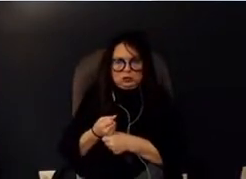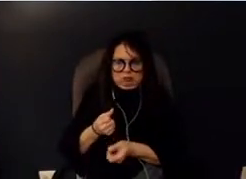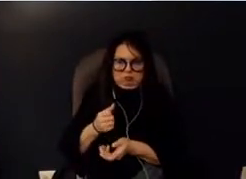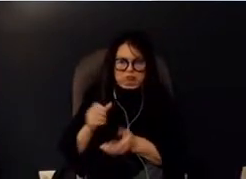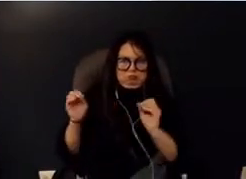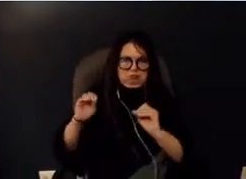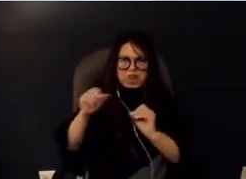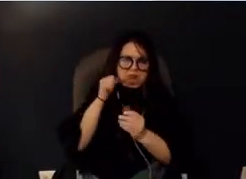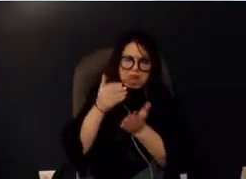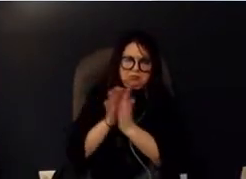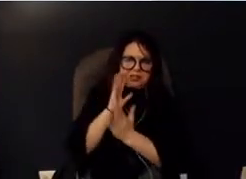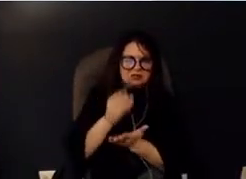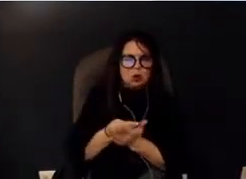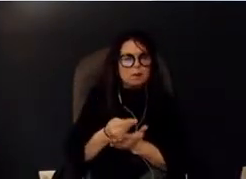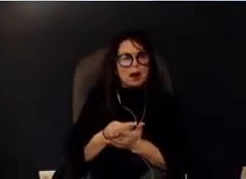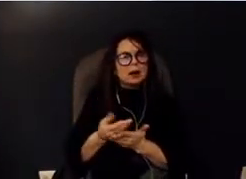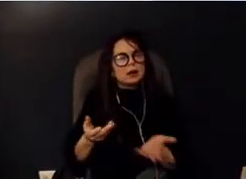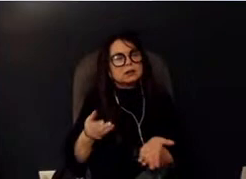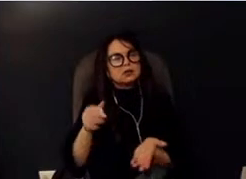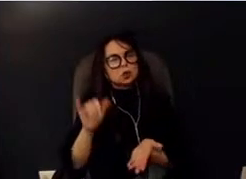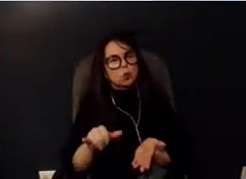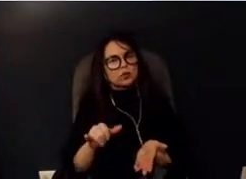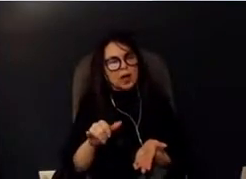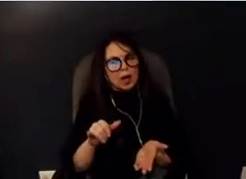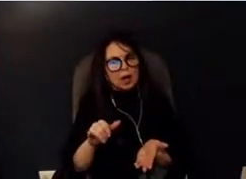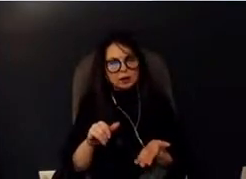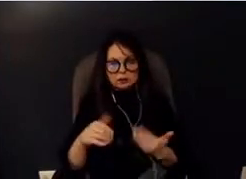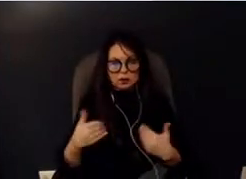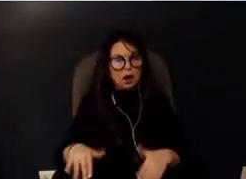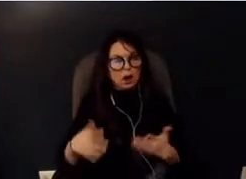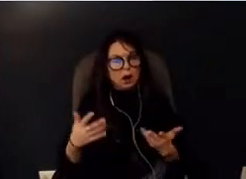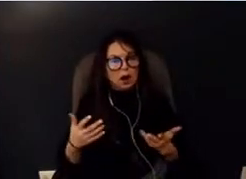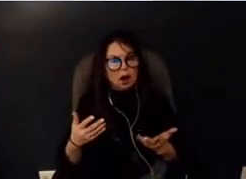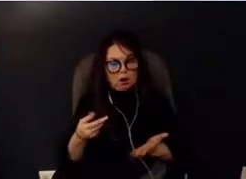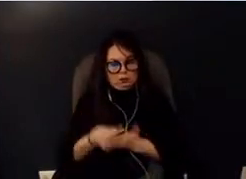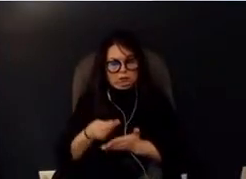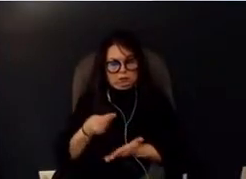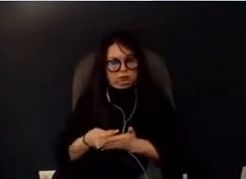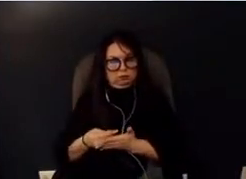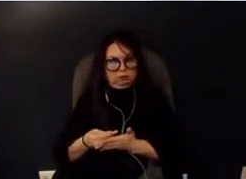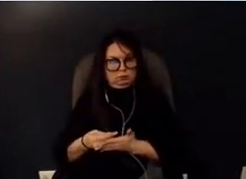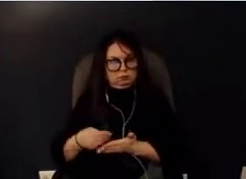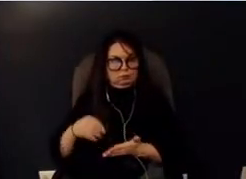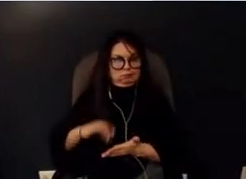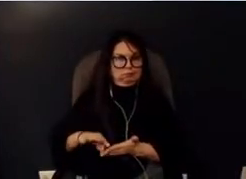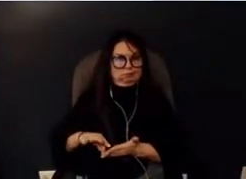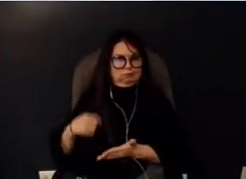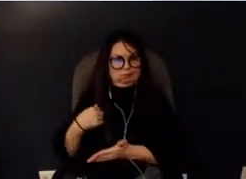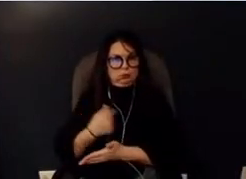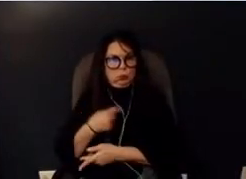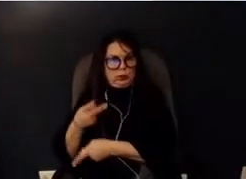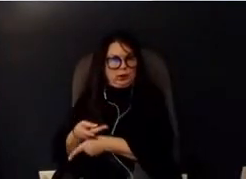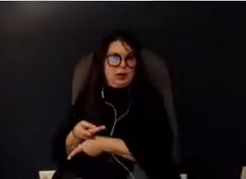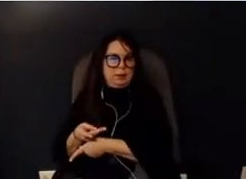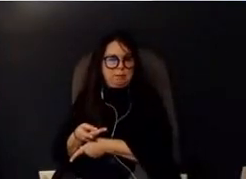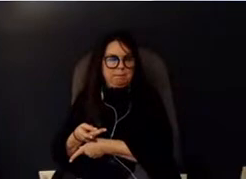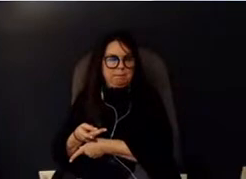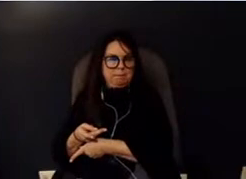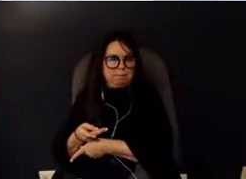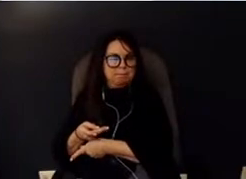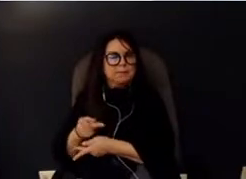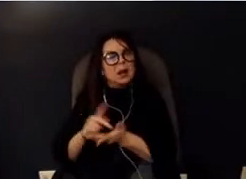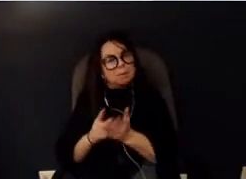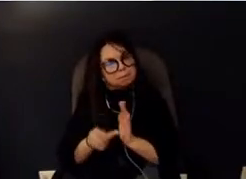will be a significant financial benefit, and it will result in delivery of